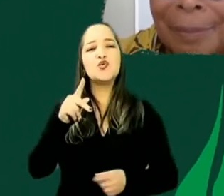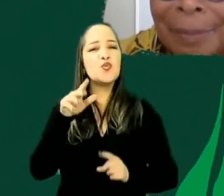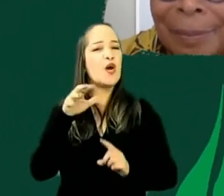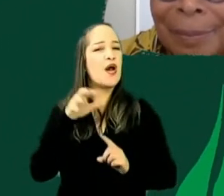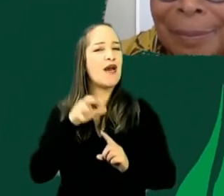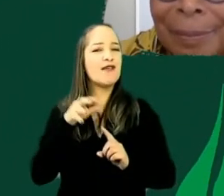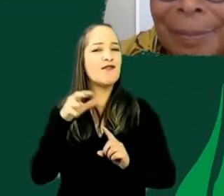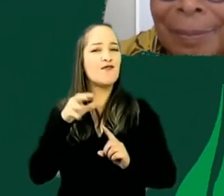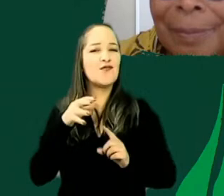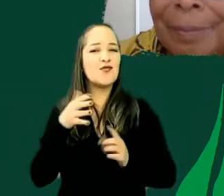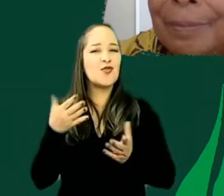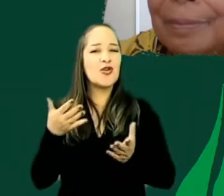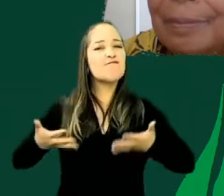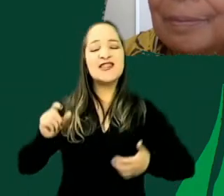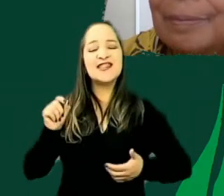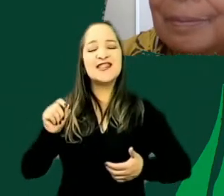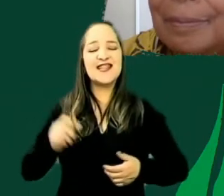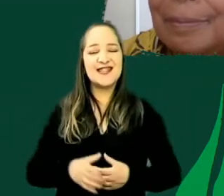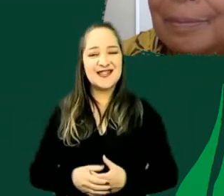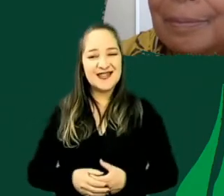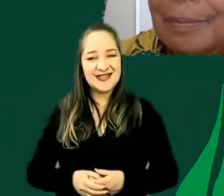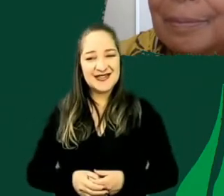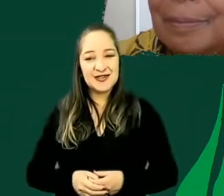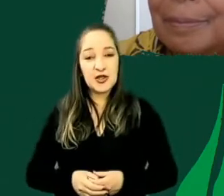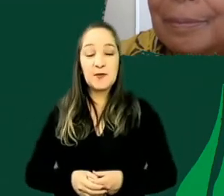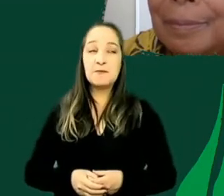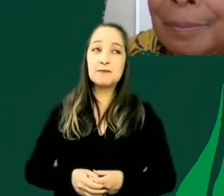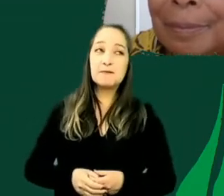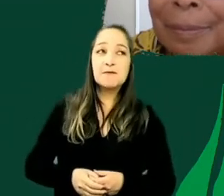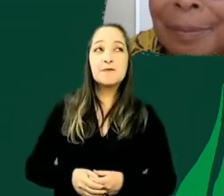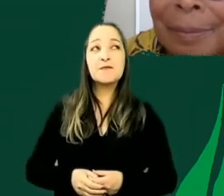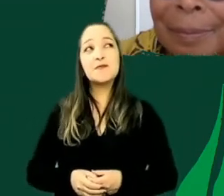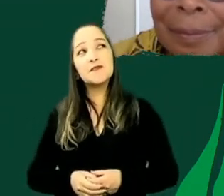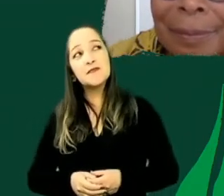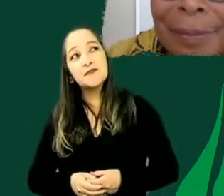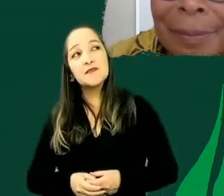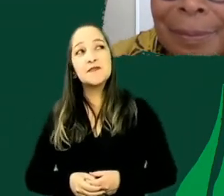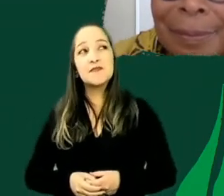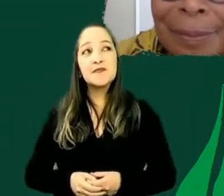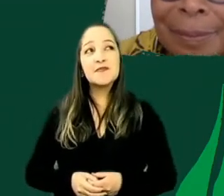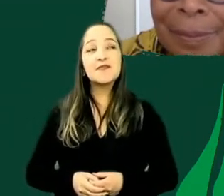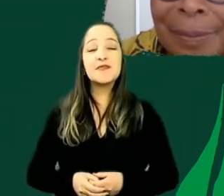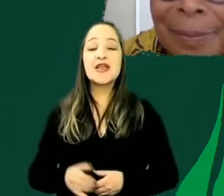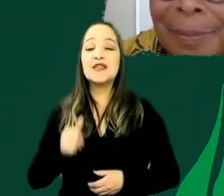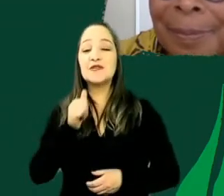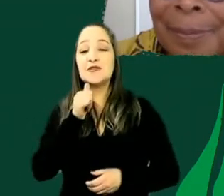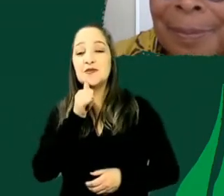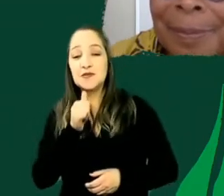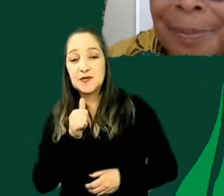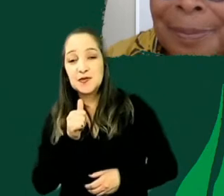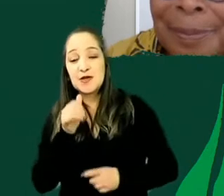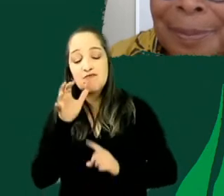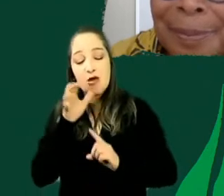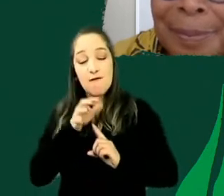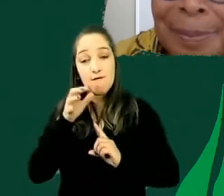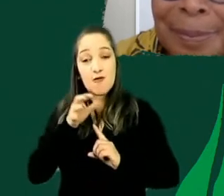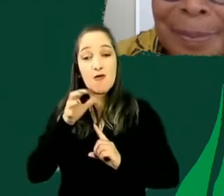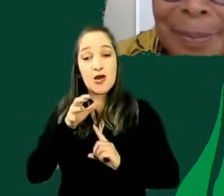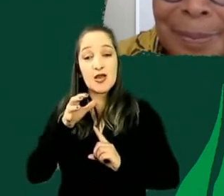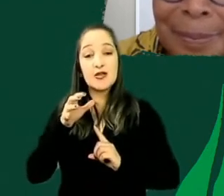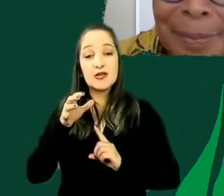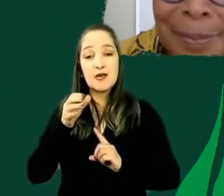influences, Conceição? Look, I will tell you about